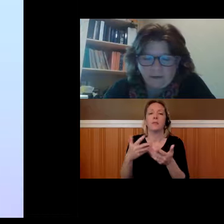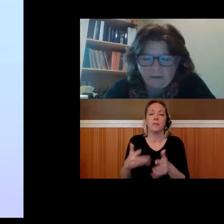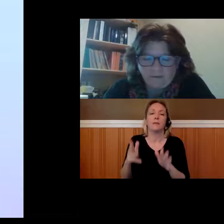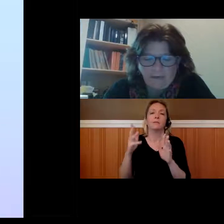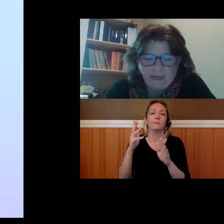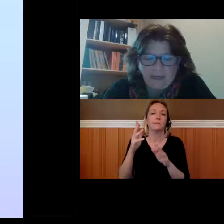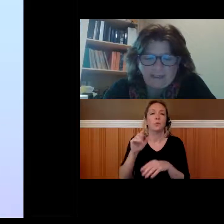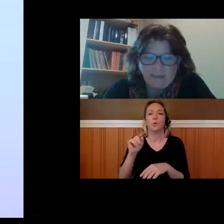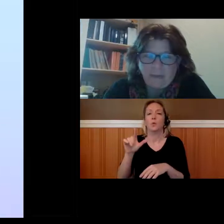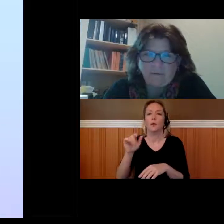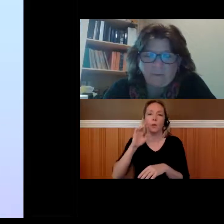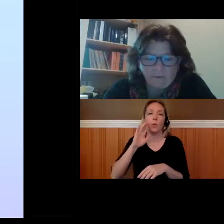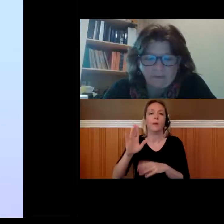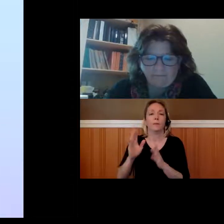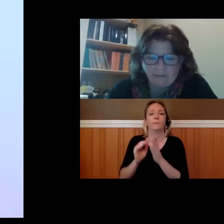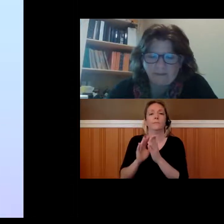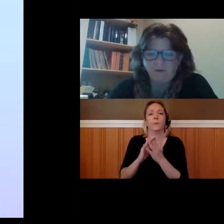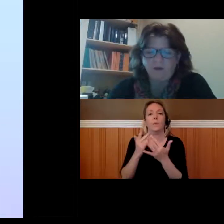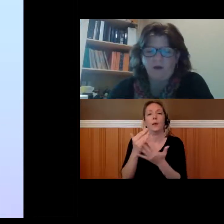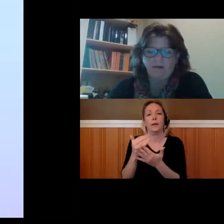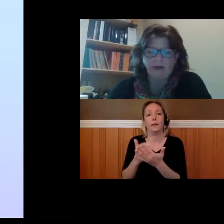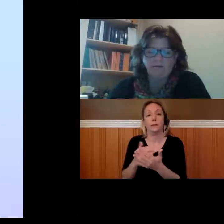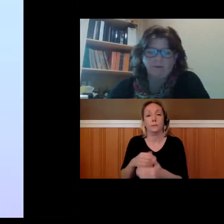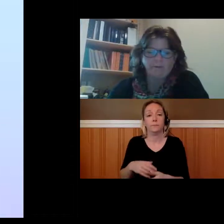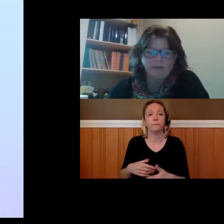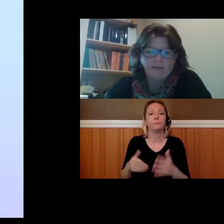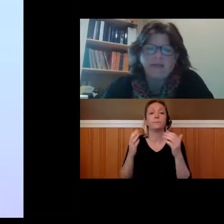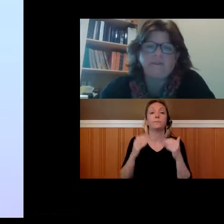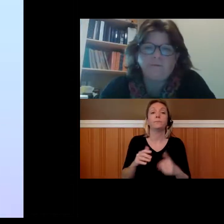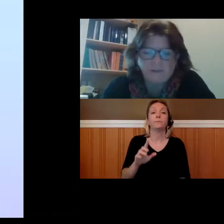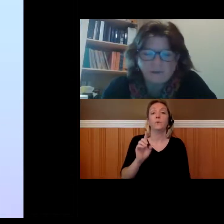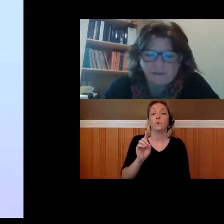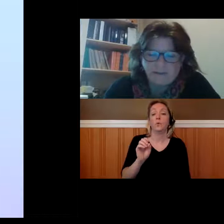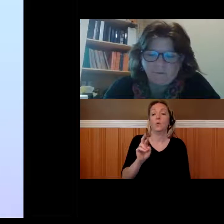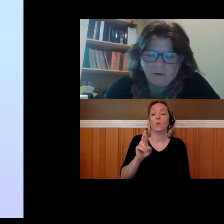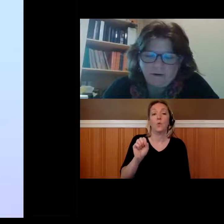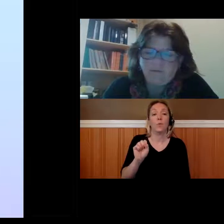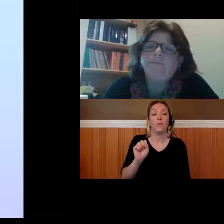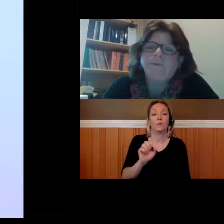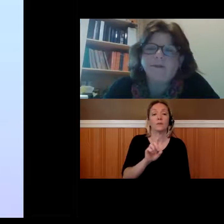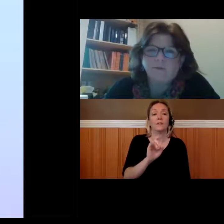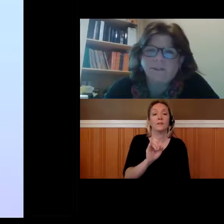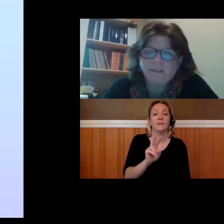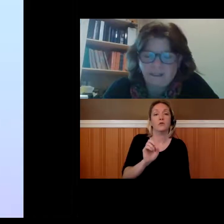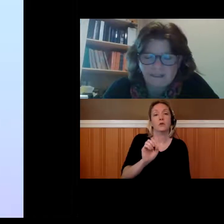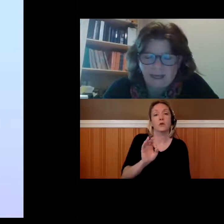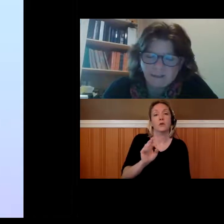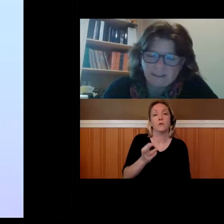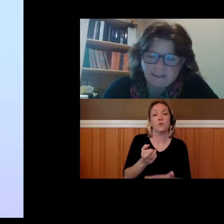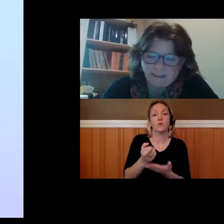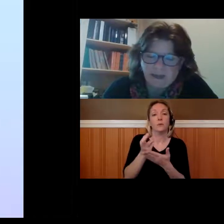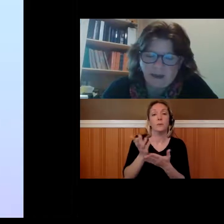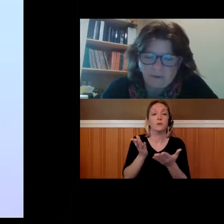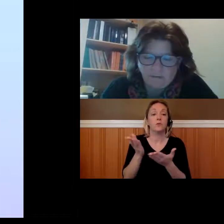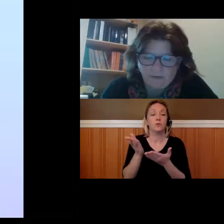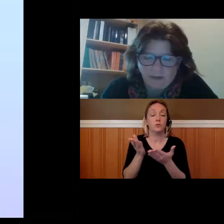Maryland, it's about employment. It's really all about employment. So if you're interested in work, then DOORS is the agency that's going to